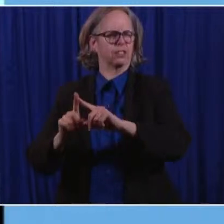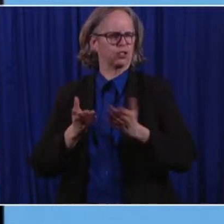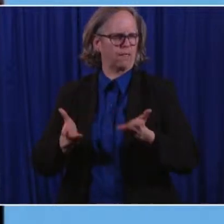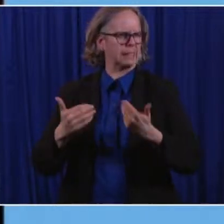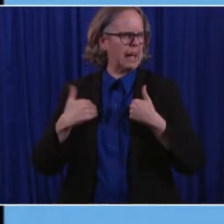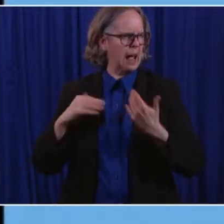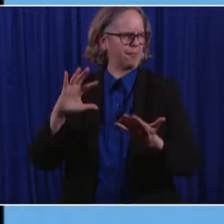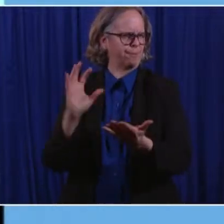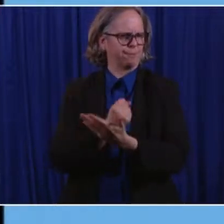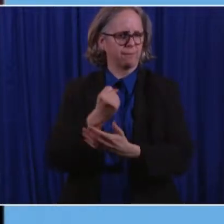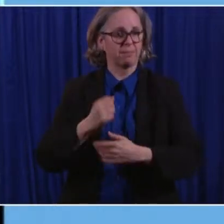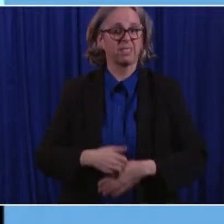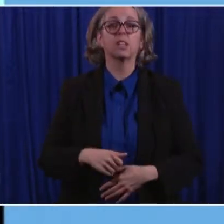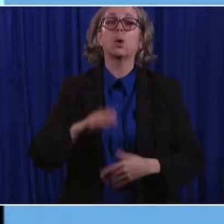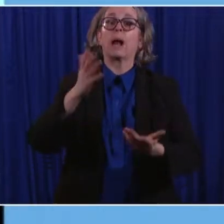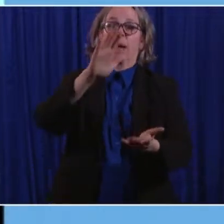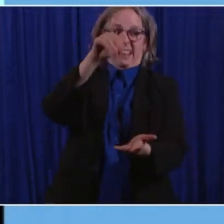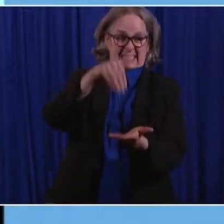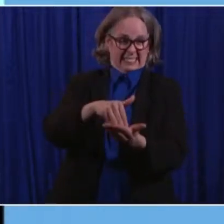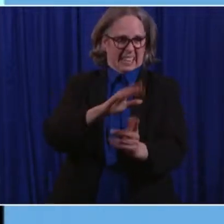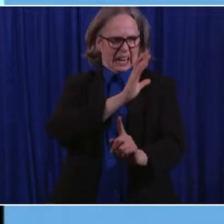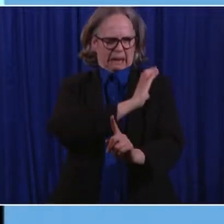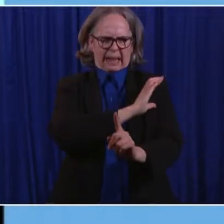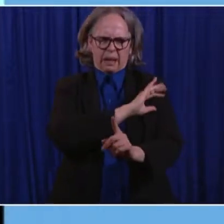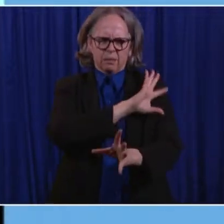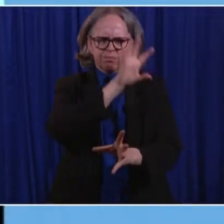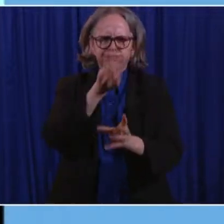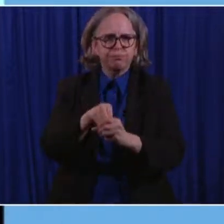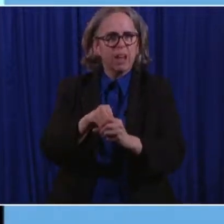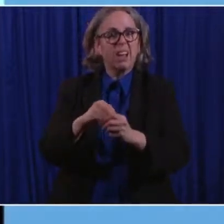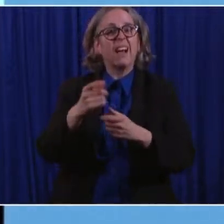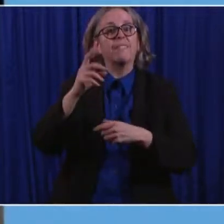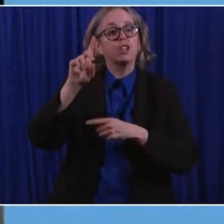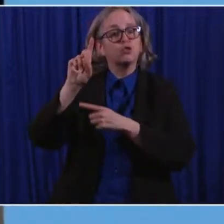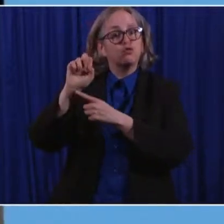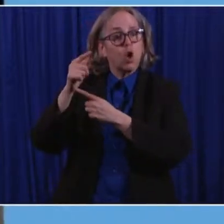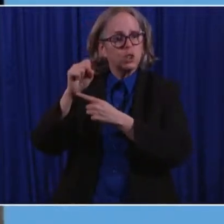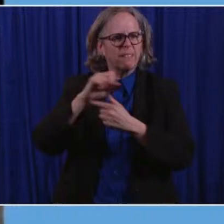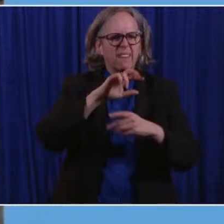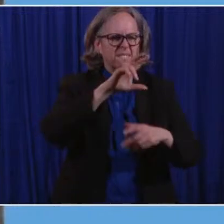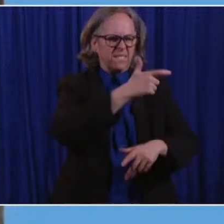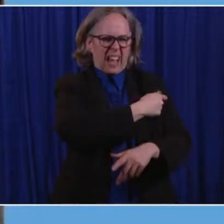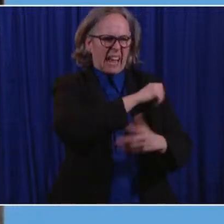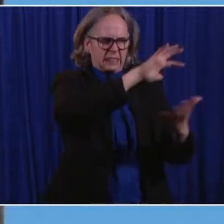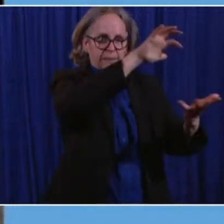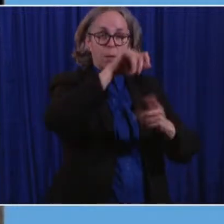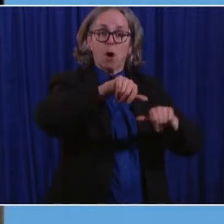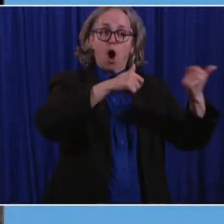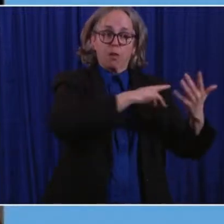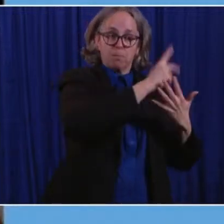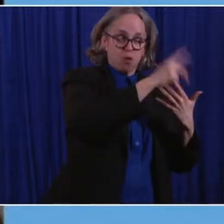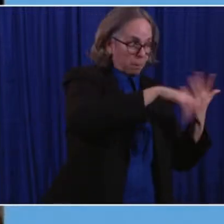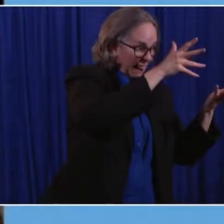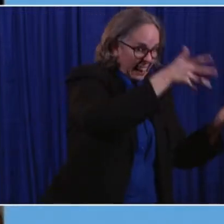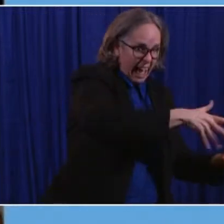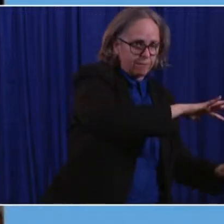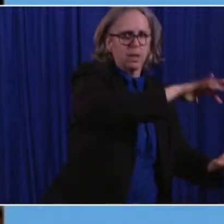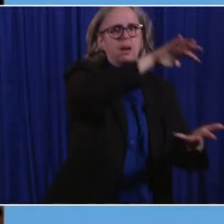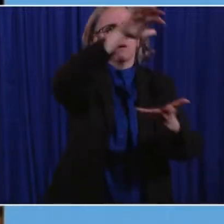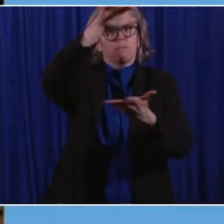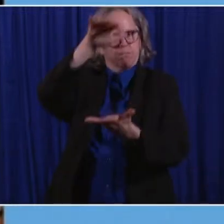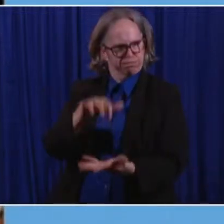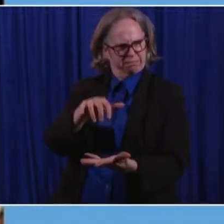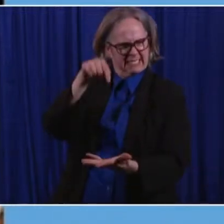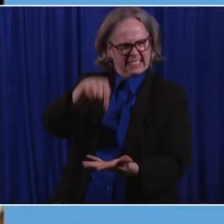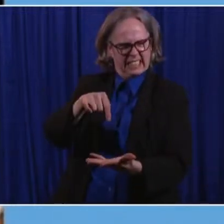long-term care program. Those that were not used, we are using now for this clinic today,